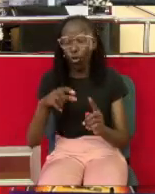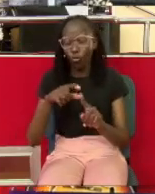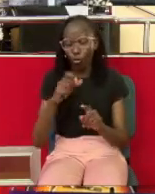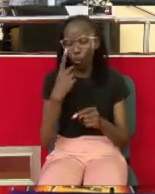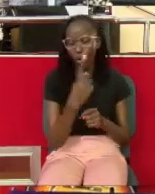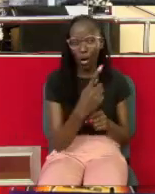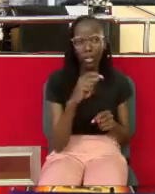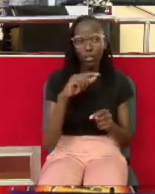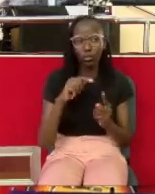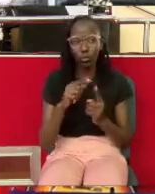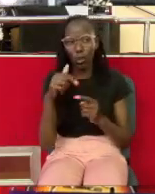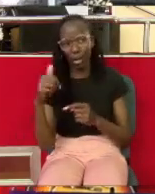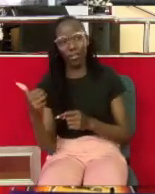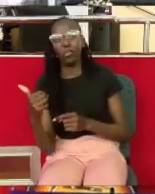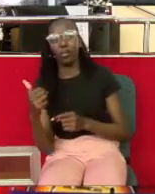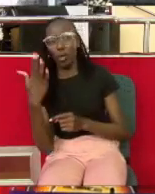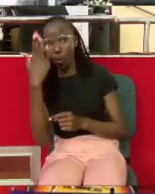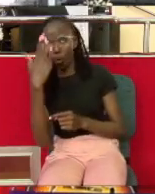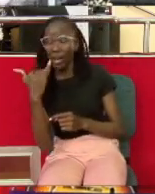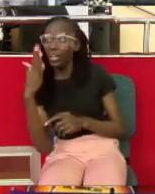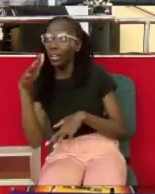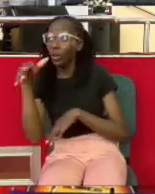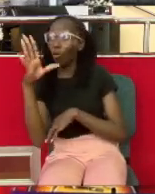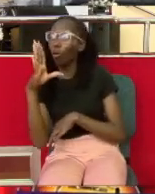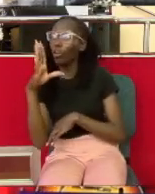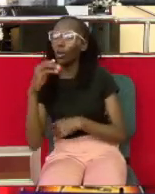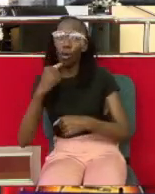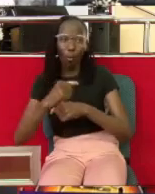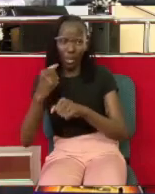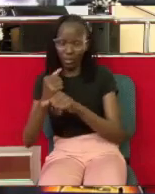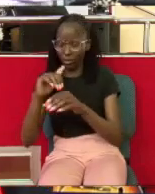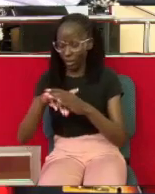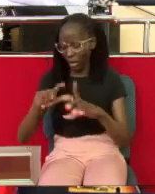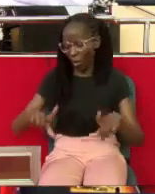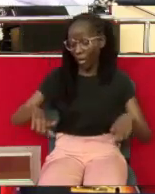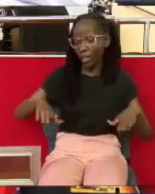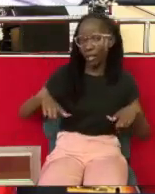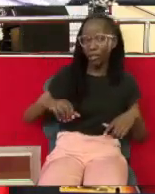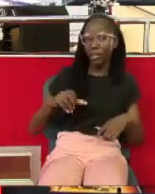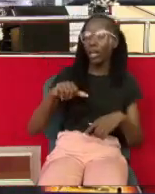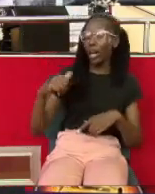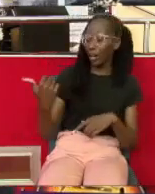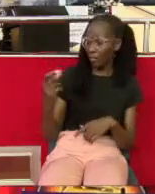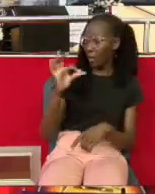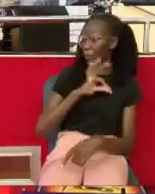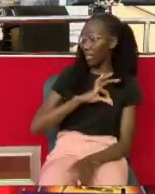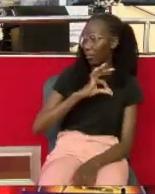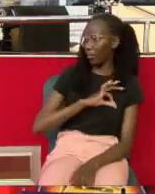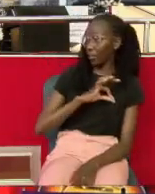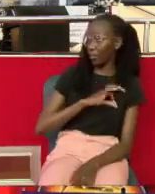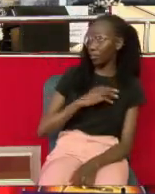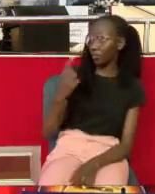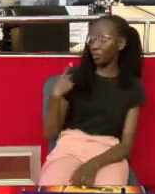because God is at work in our lives. The other benefit, because of time,